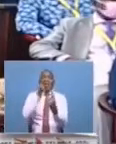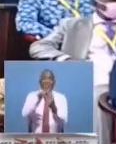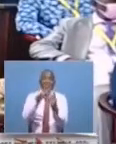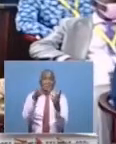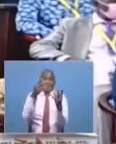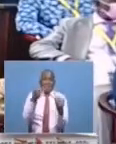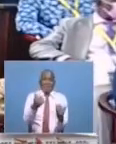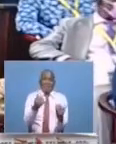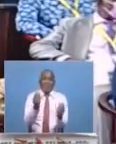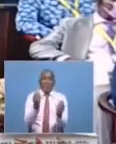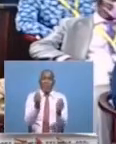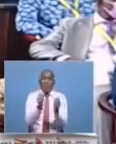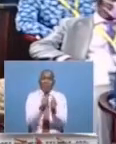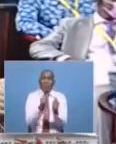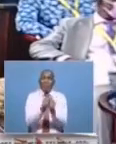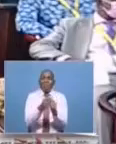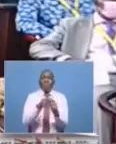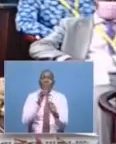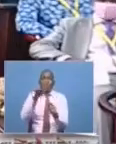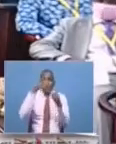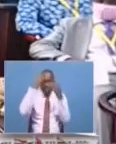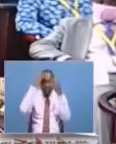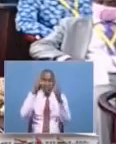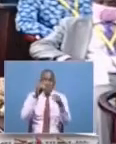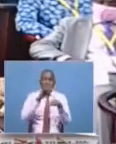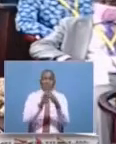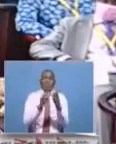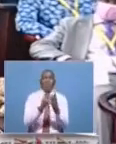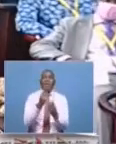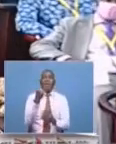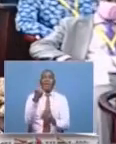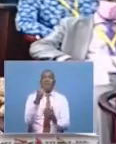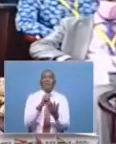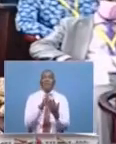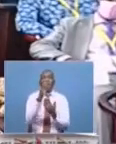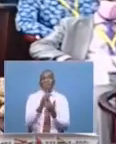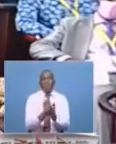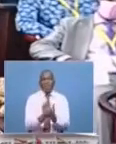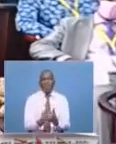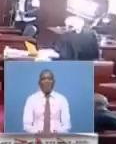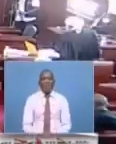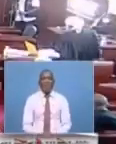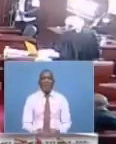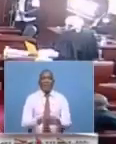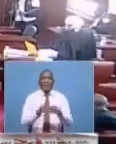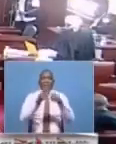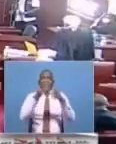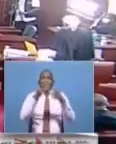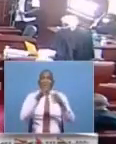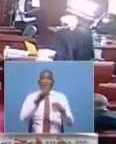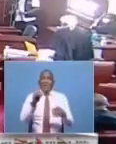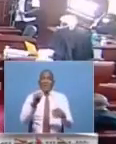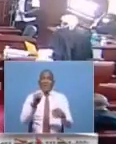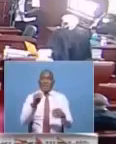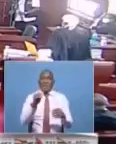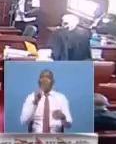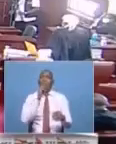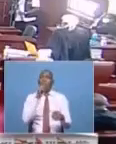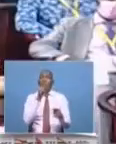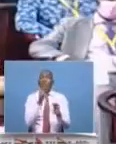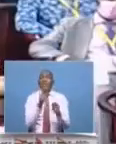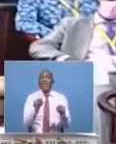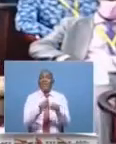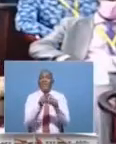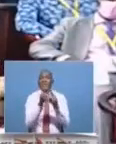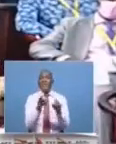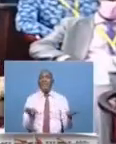is in respect of your ruling of the 11th of February. And my lords, it is important also